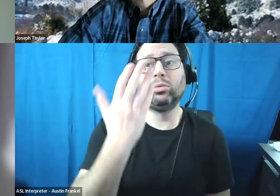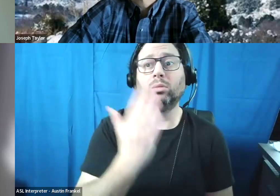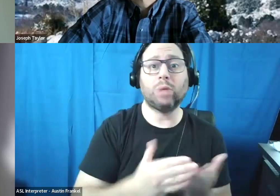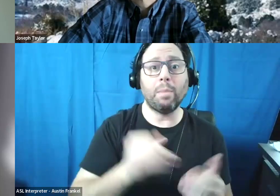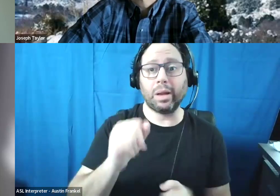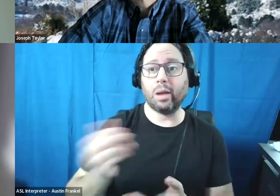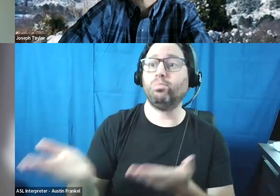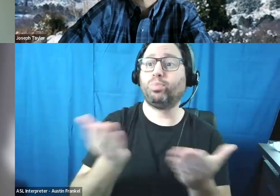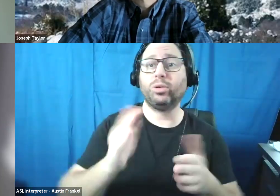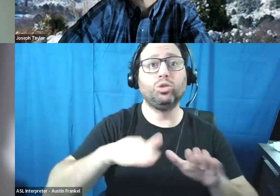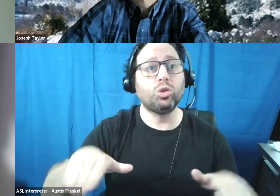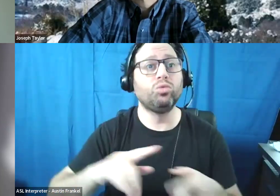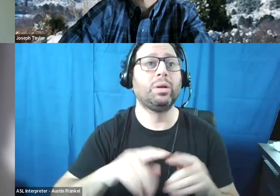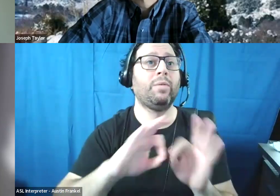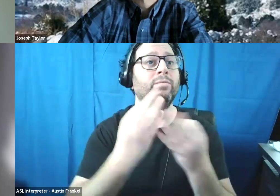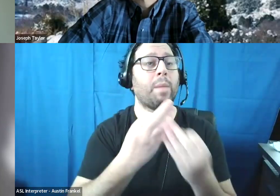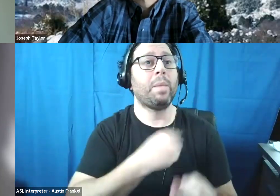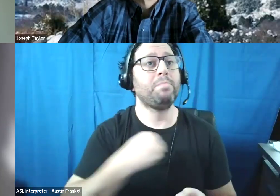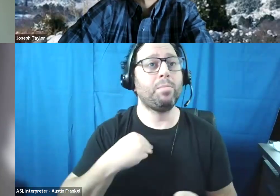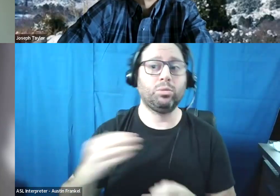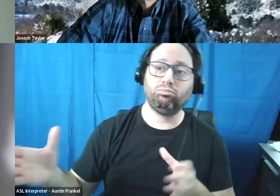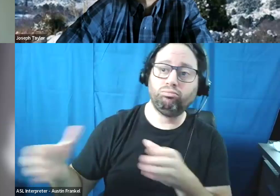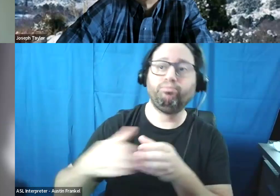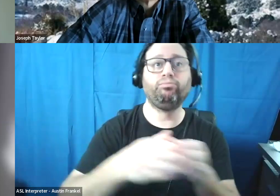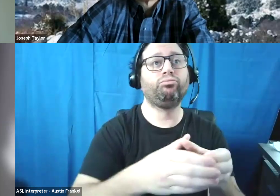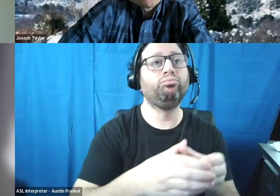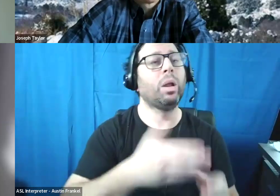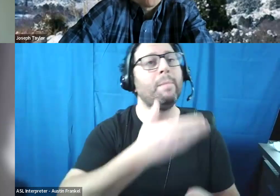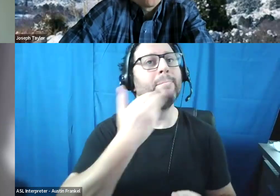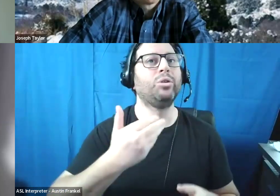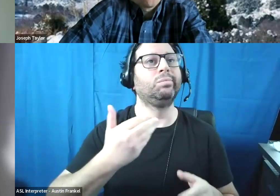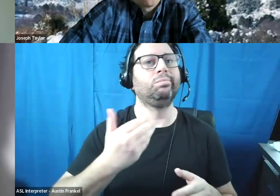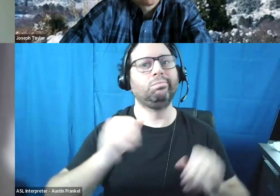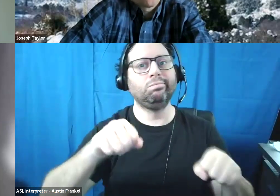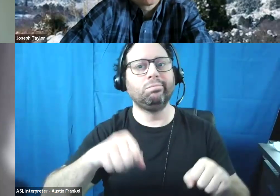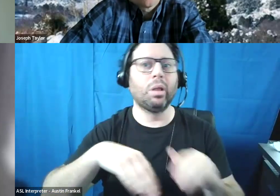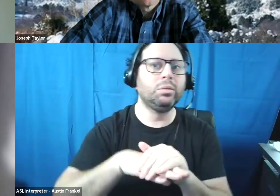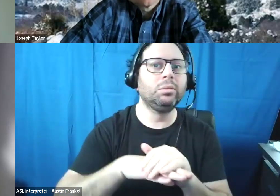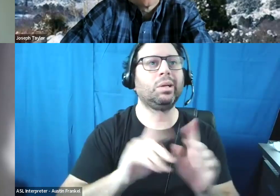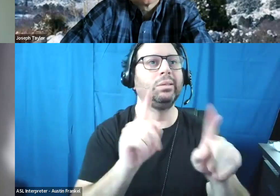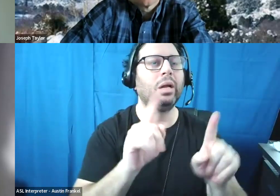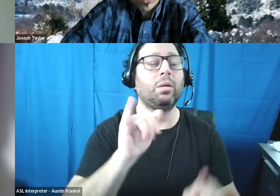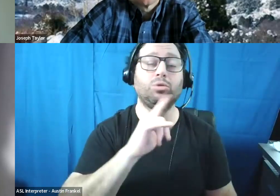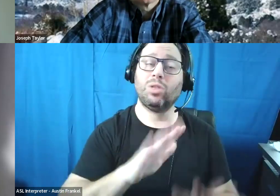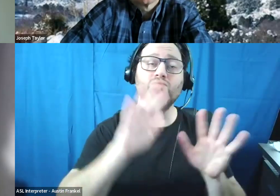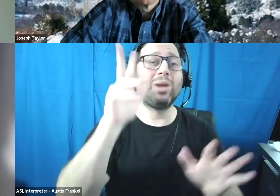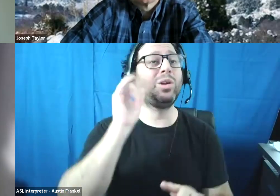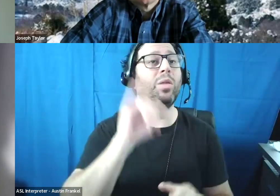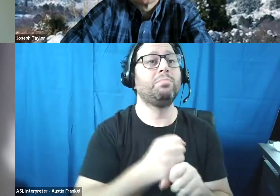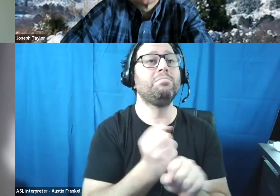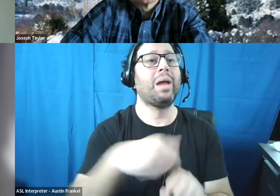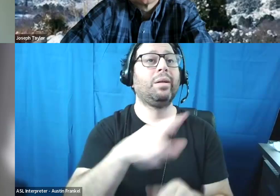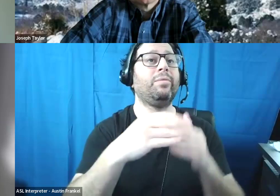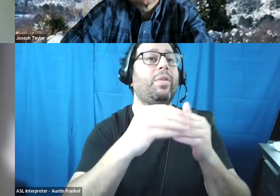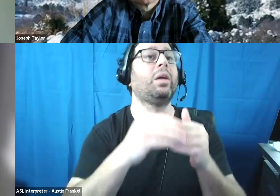their children or family members as a way to better be able to attend. That's really great to hear, to make that flexible